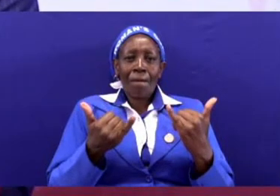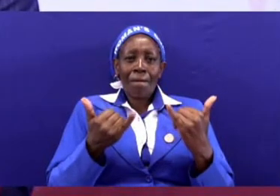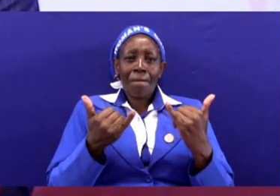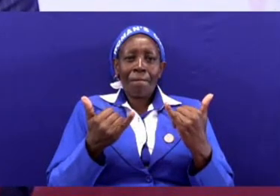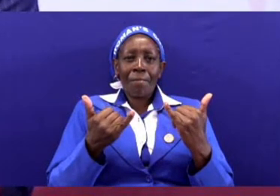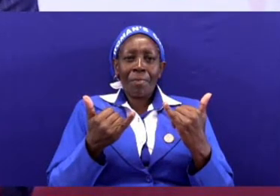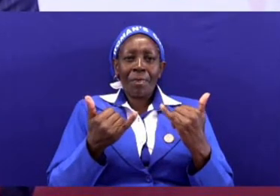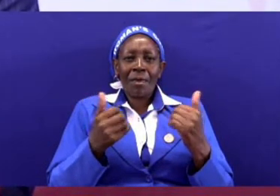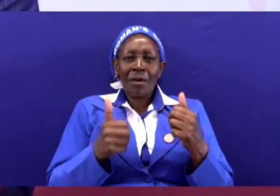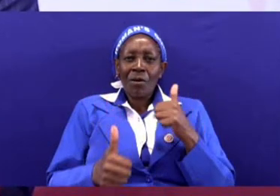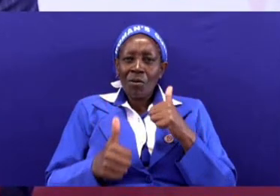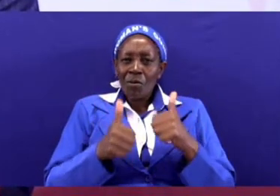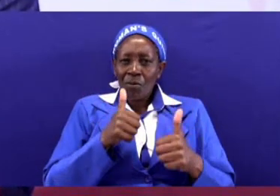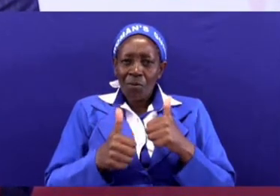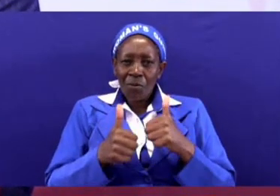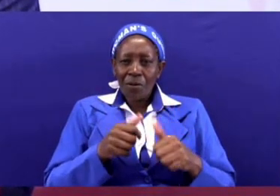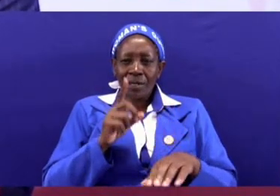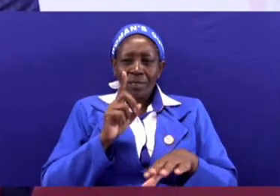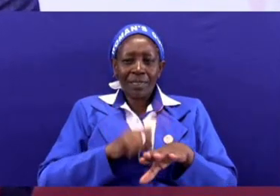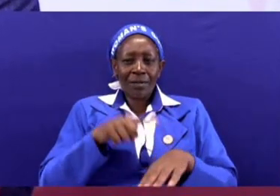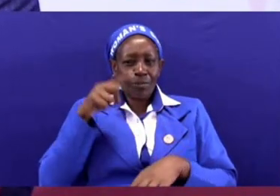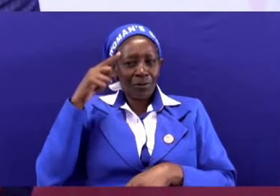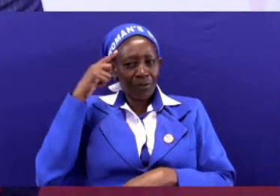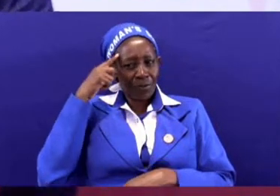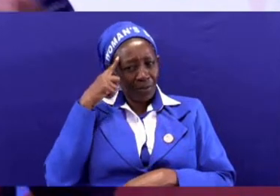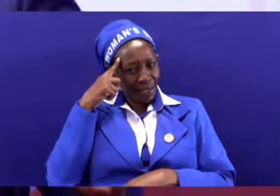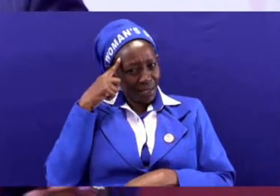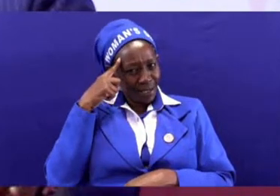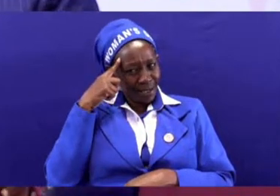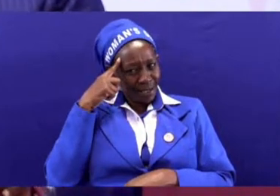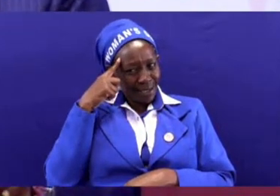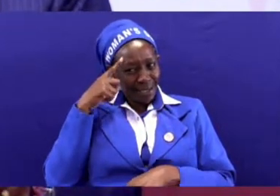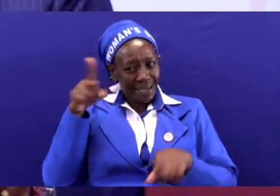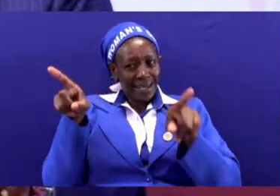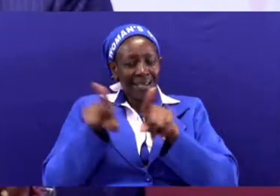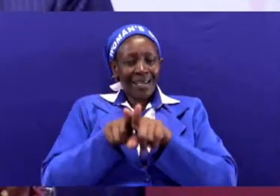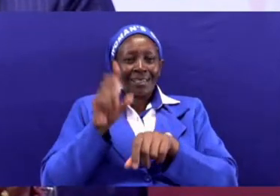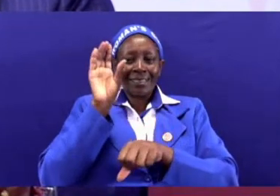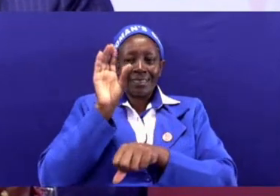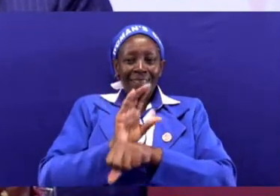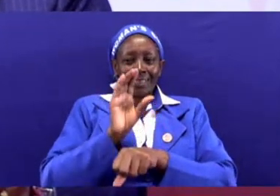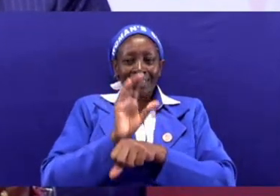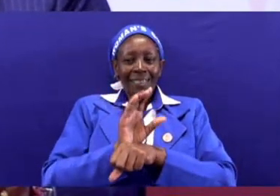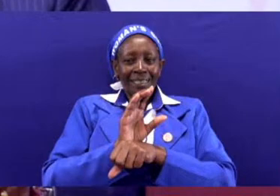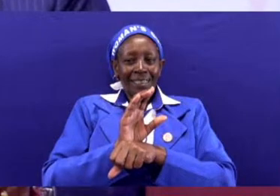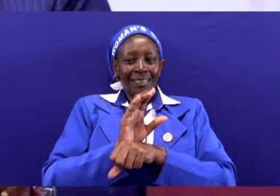What season do you think as a church we are in?